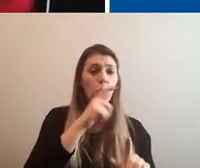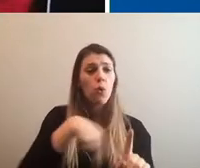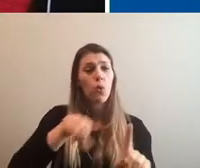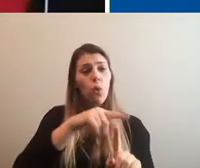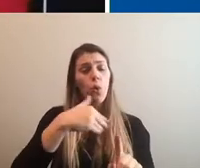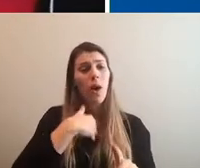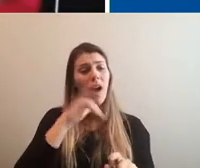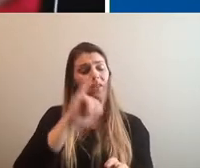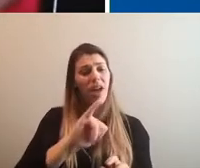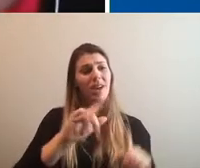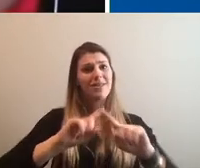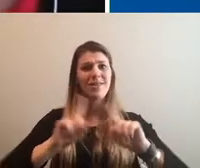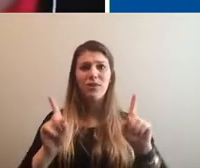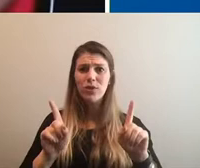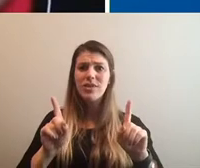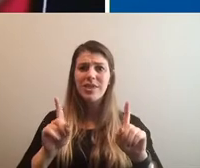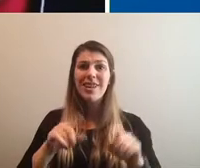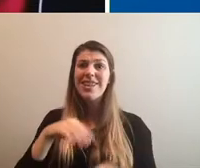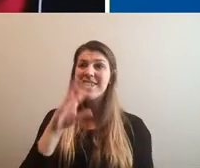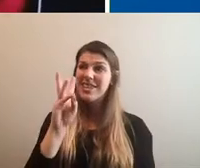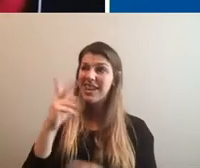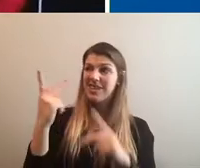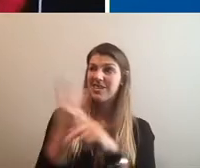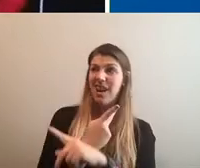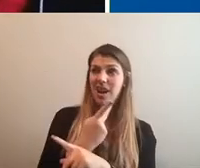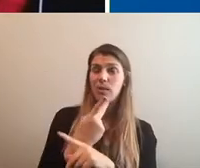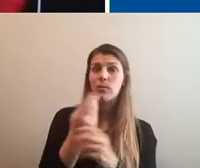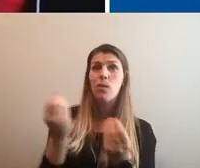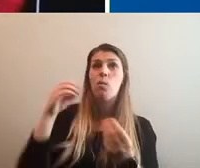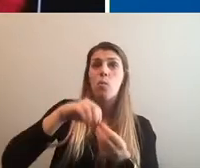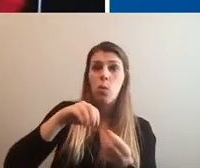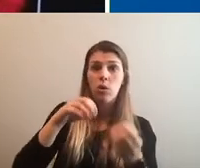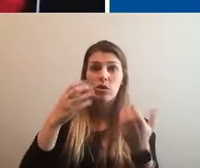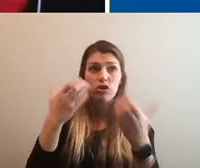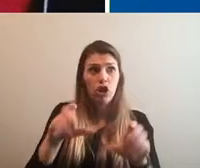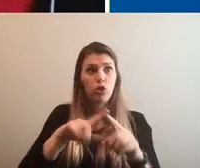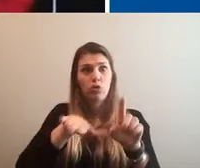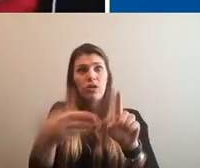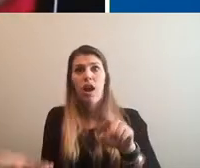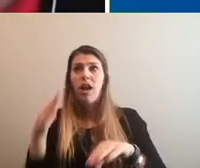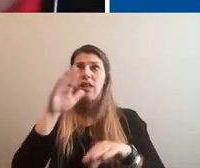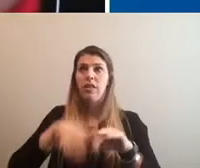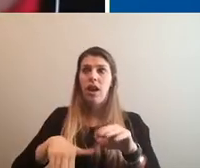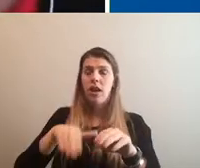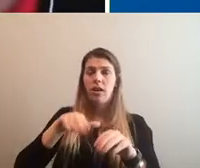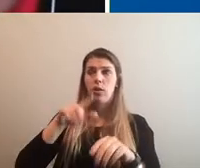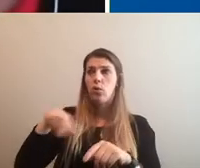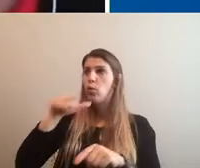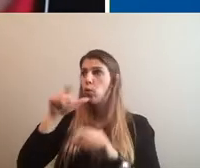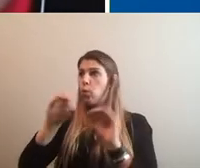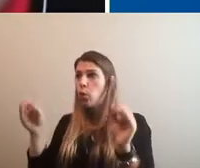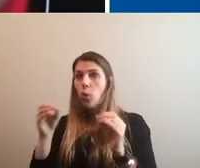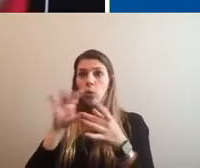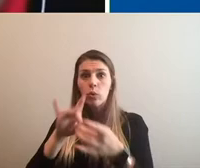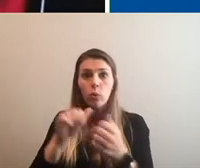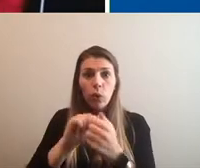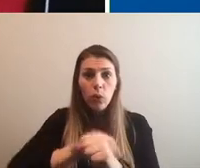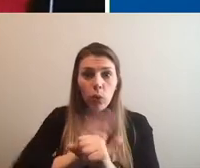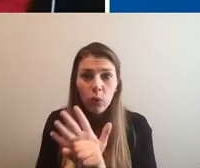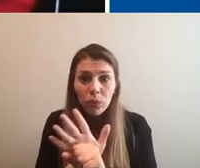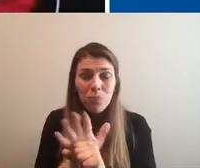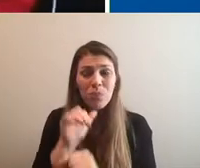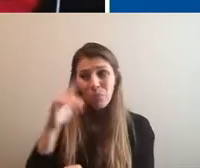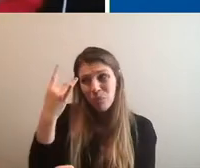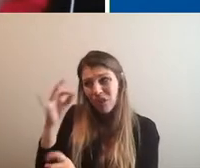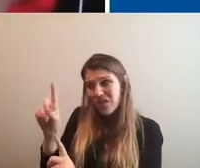differences, 6 times more likely to die from COVID than their non-disabled peers, not because of their disability, but because